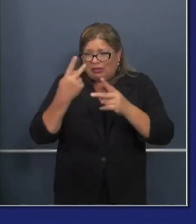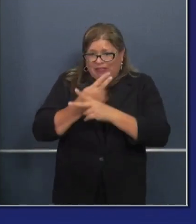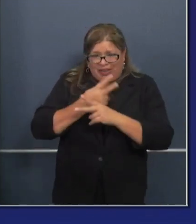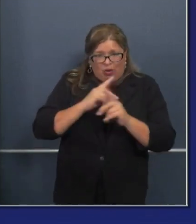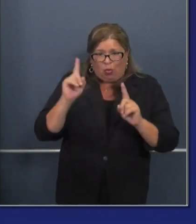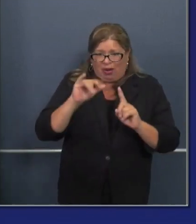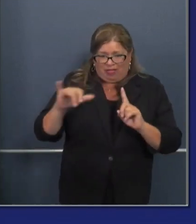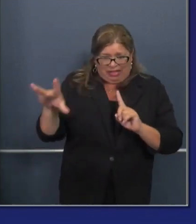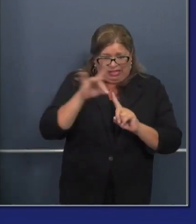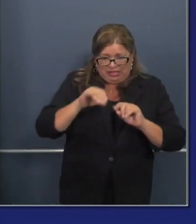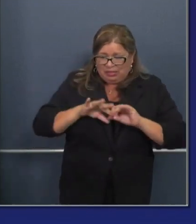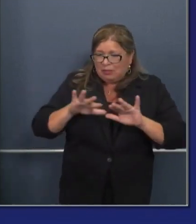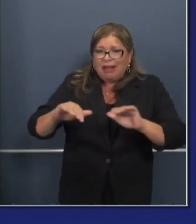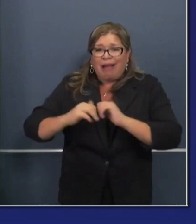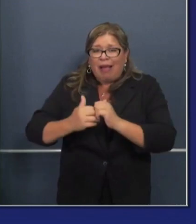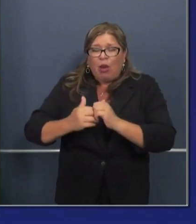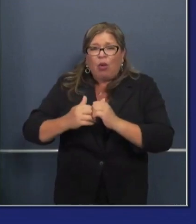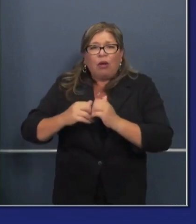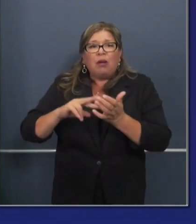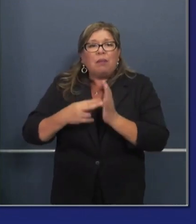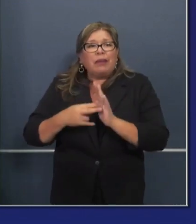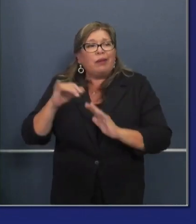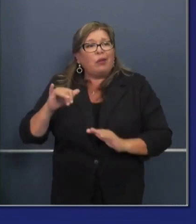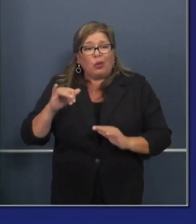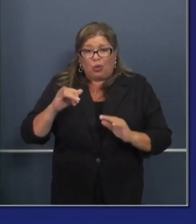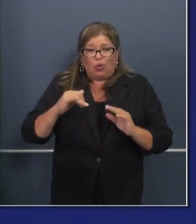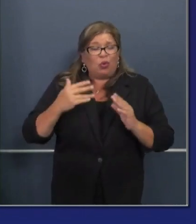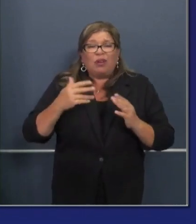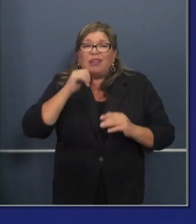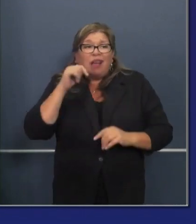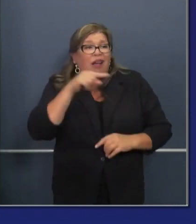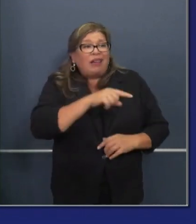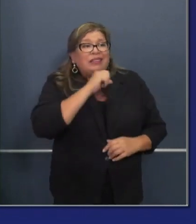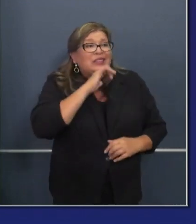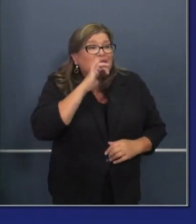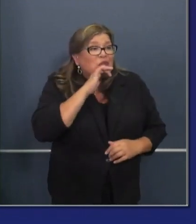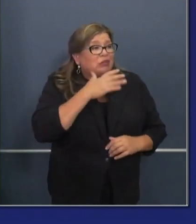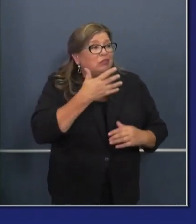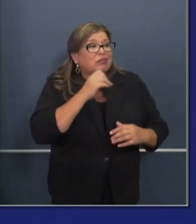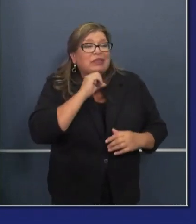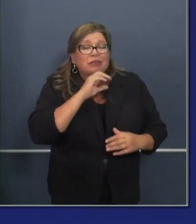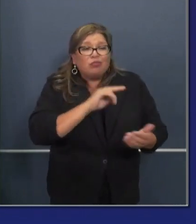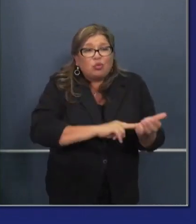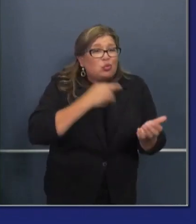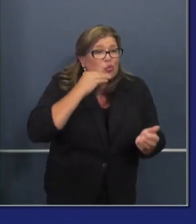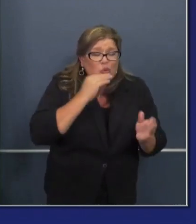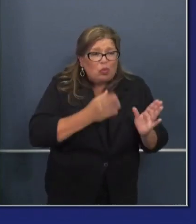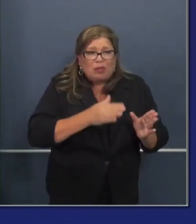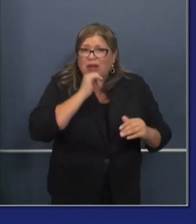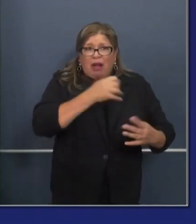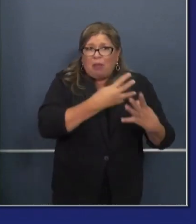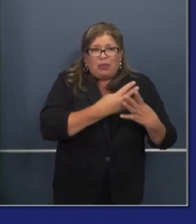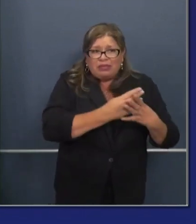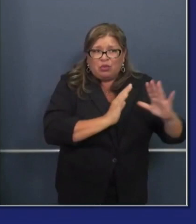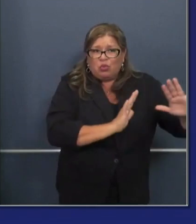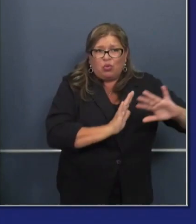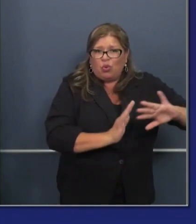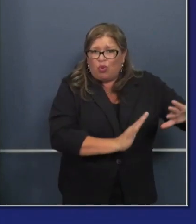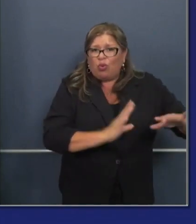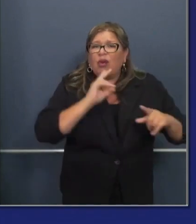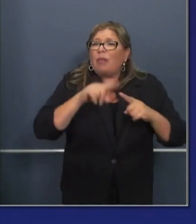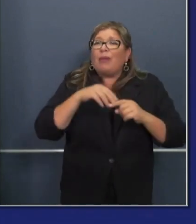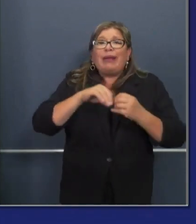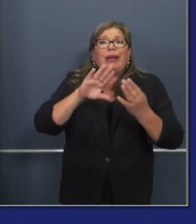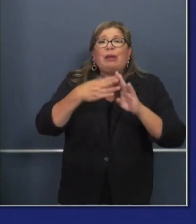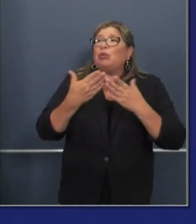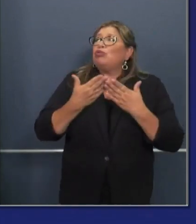setting that is spreading within households that live in closer quarters, maybe in communities